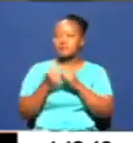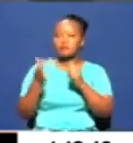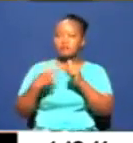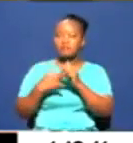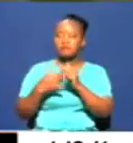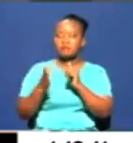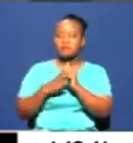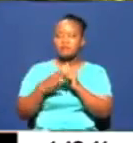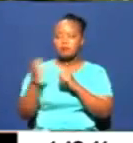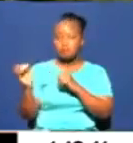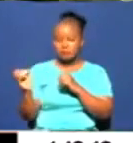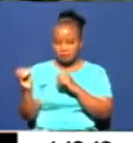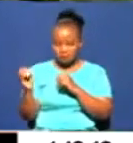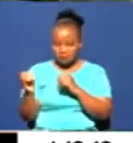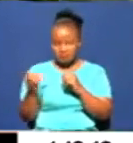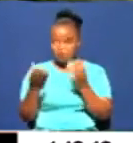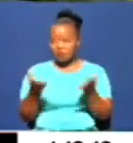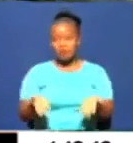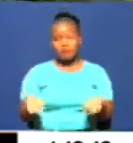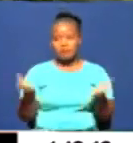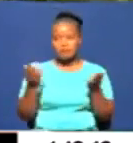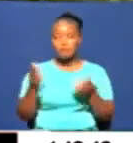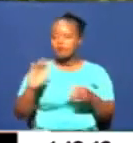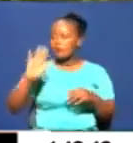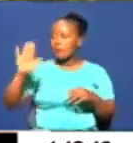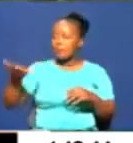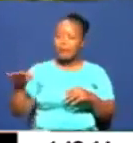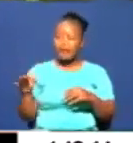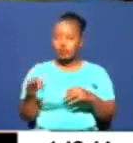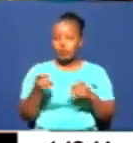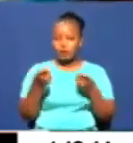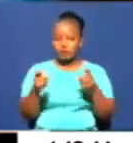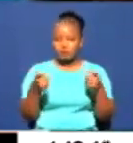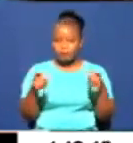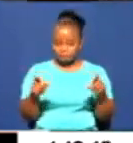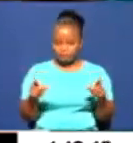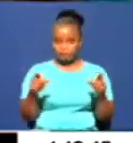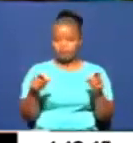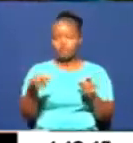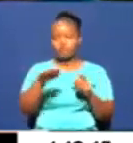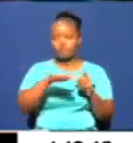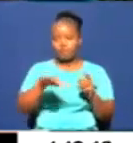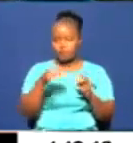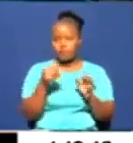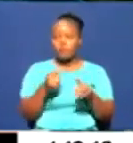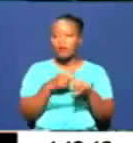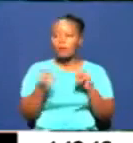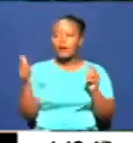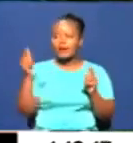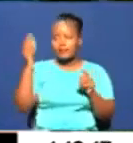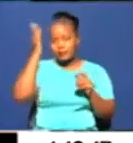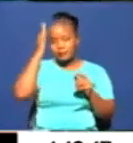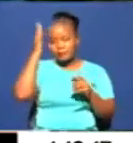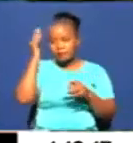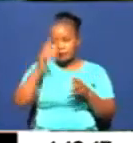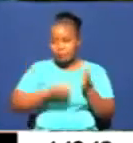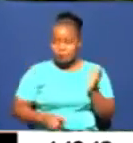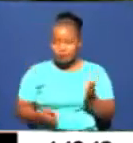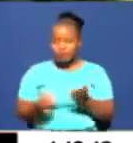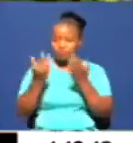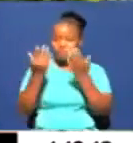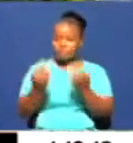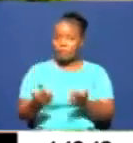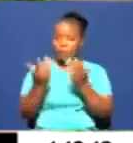Nisi, to hand it back to you at the broadcasting house. But key to note is that the cremation process has